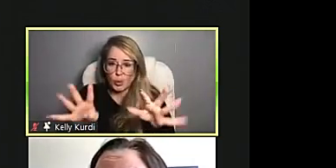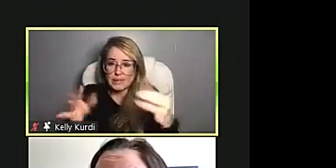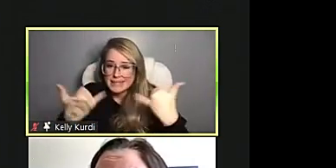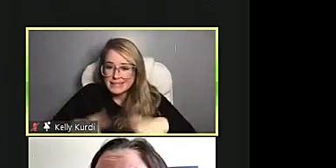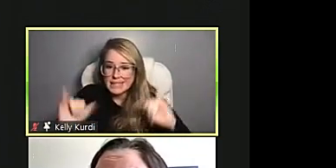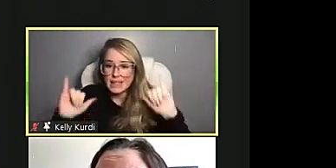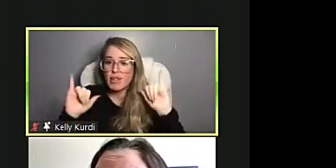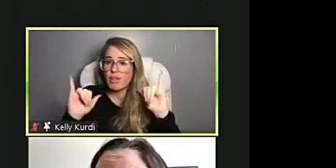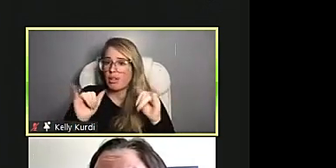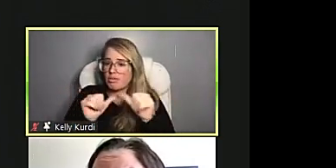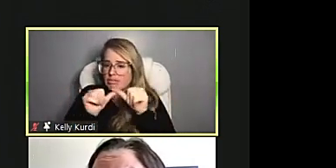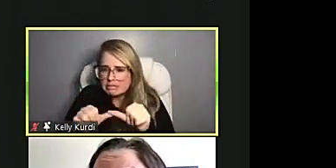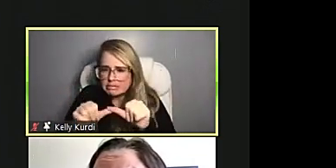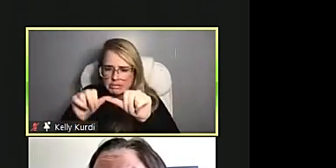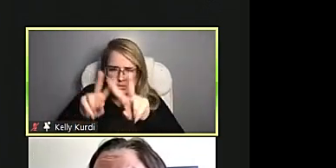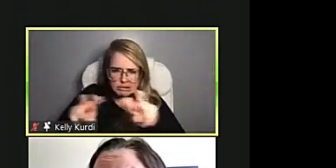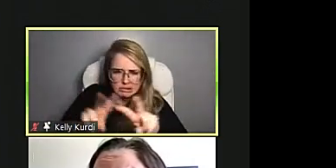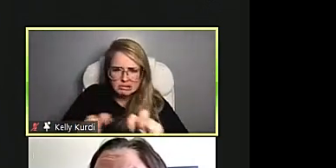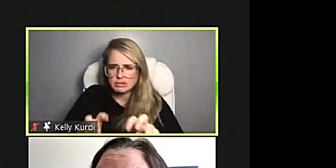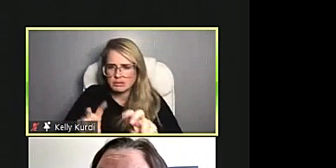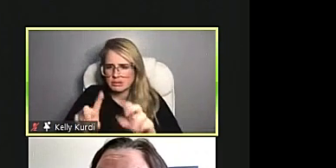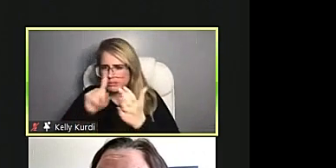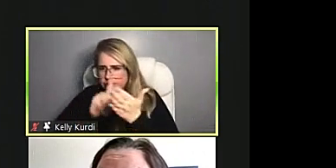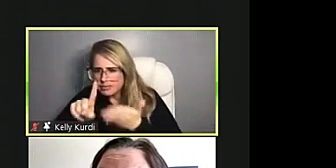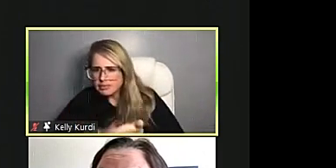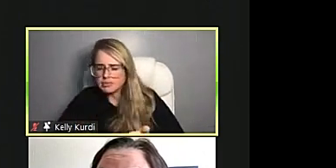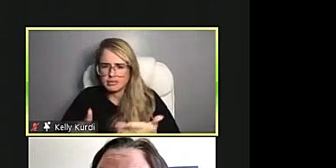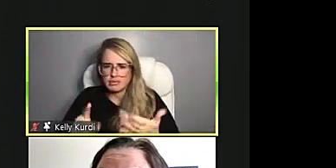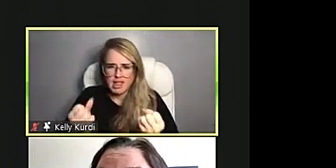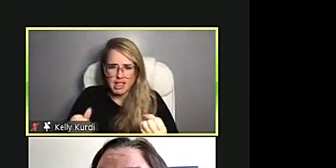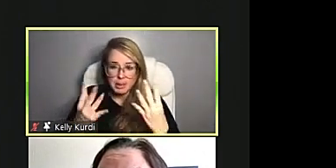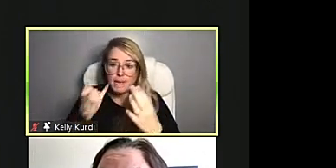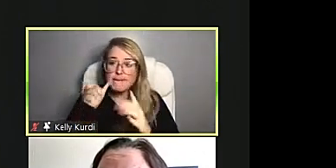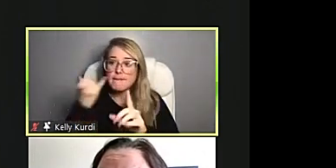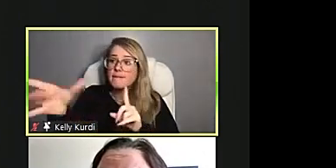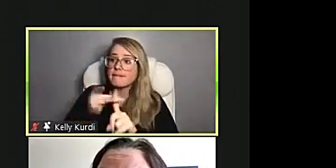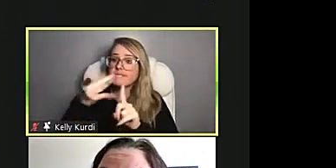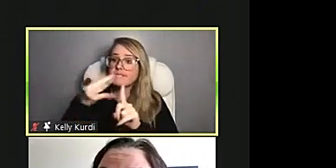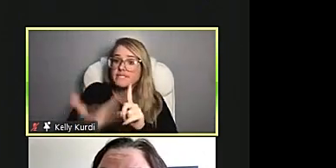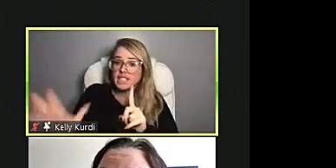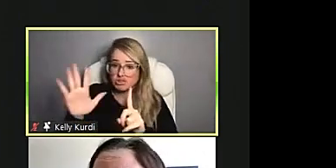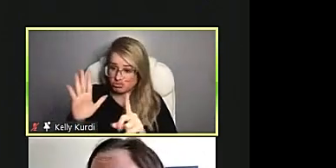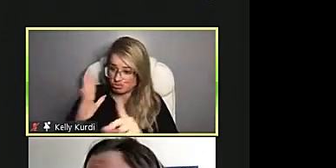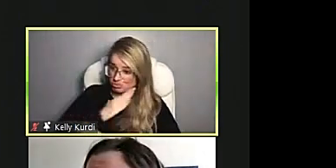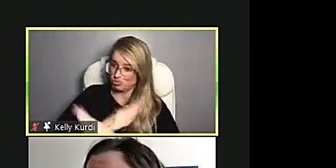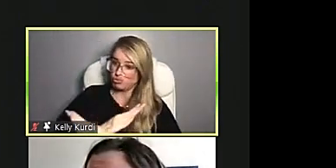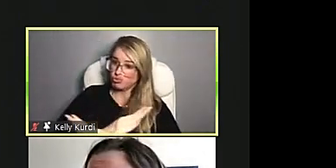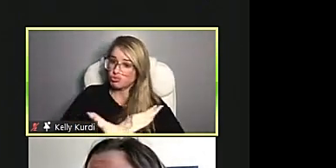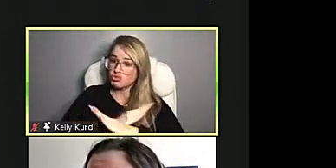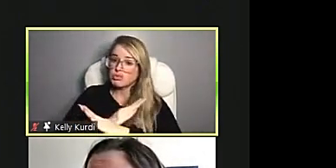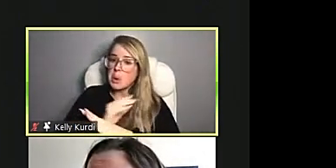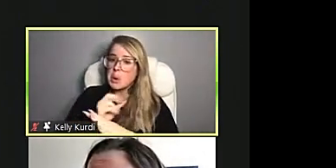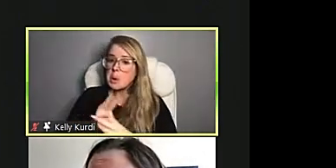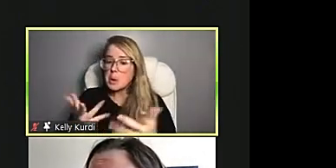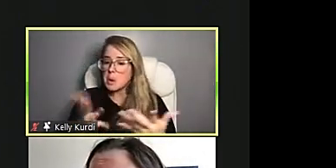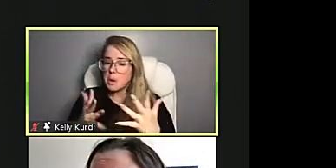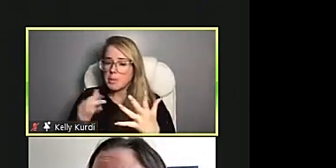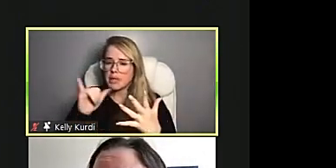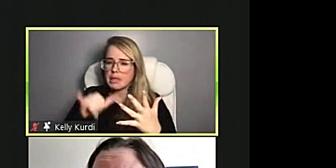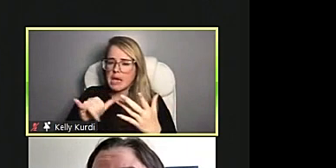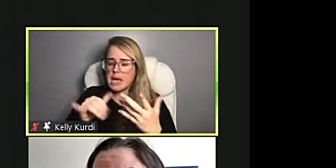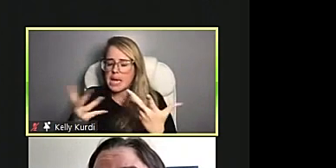efforts ongoing to understand the level of natural immunity that people get when infected.